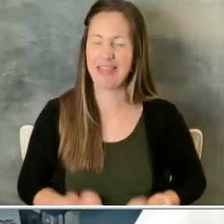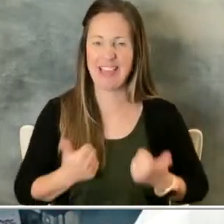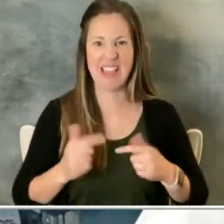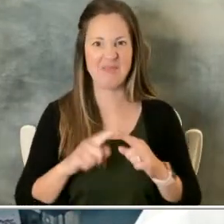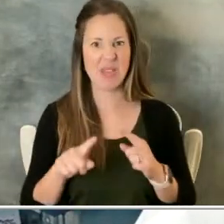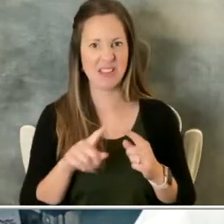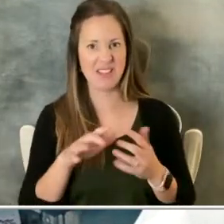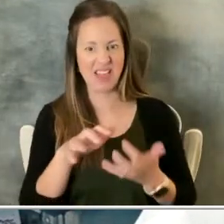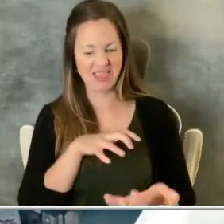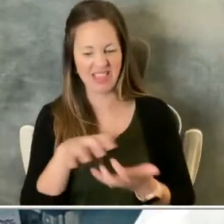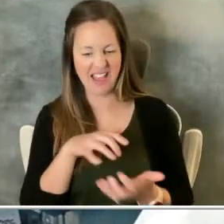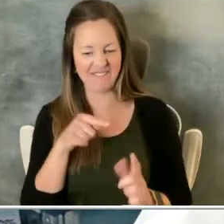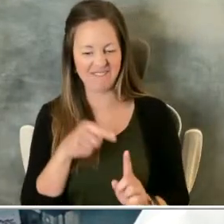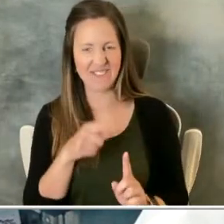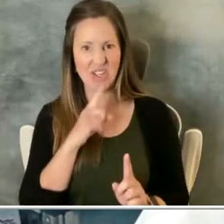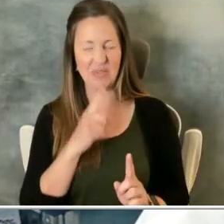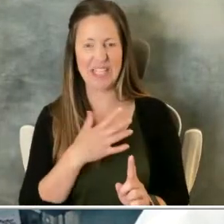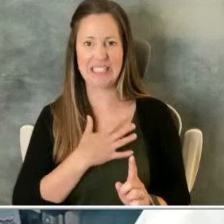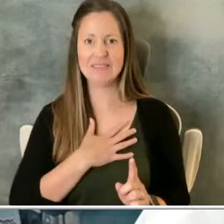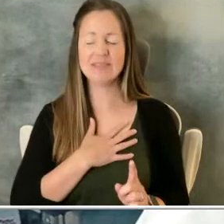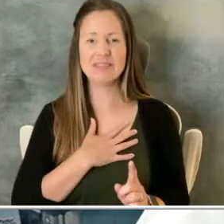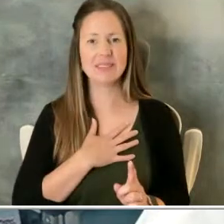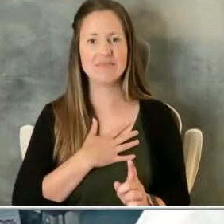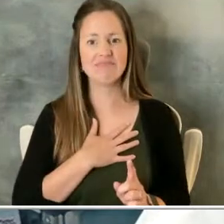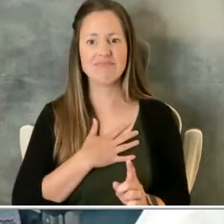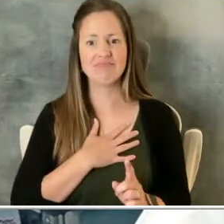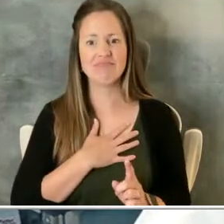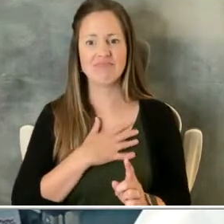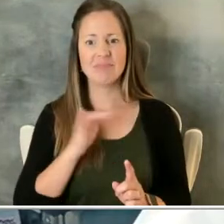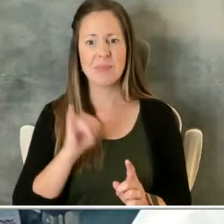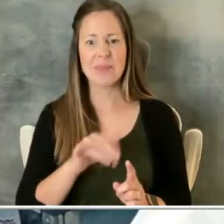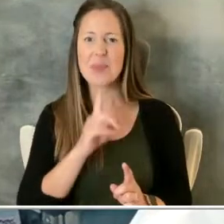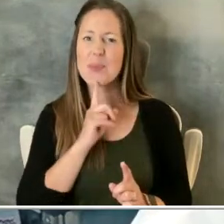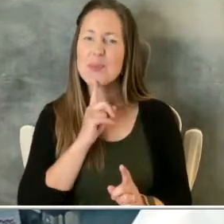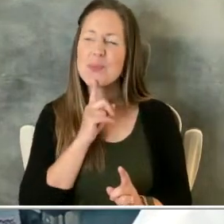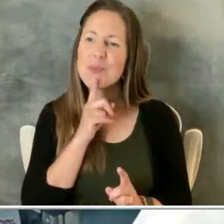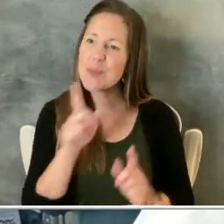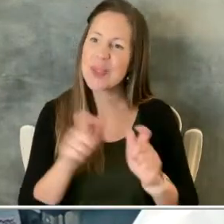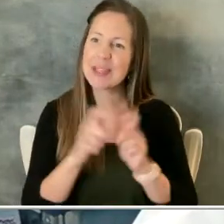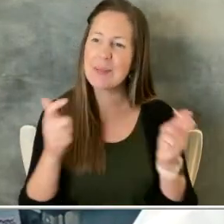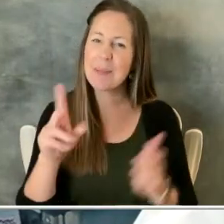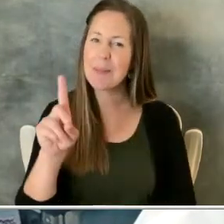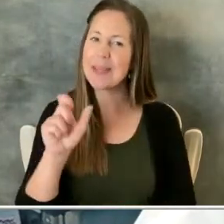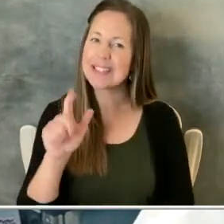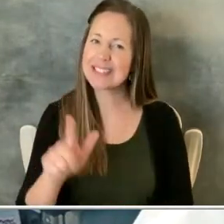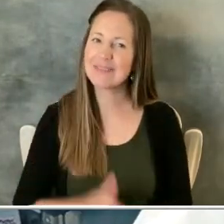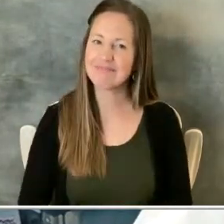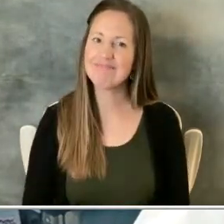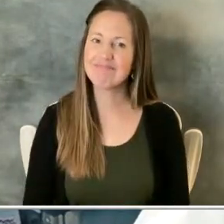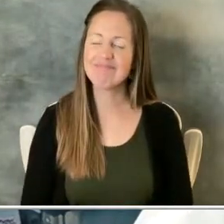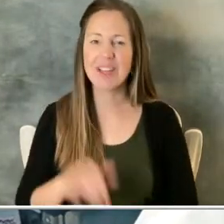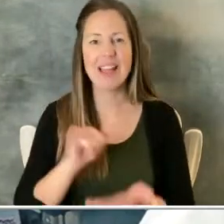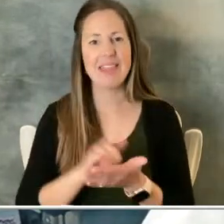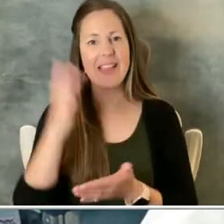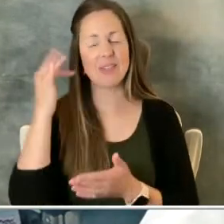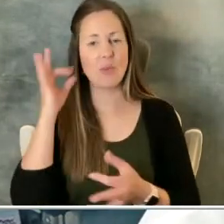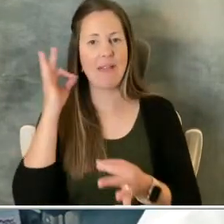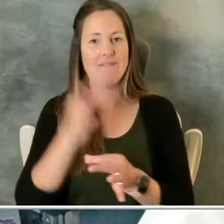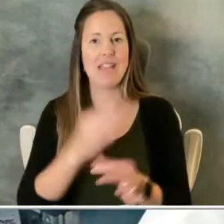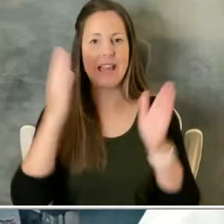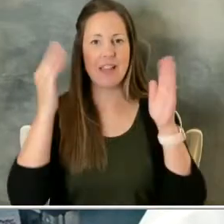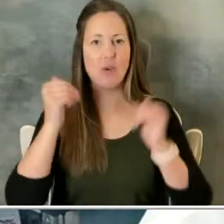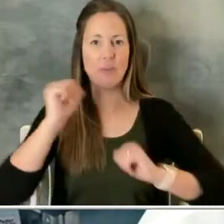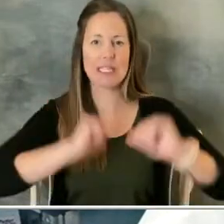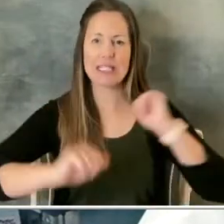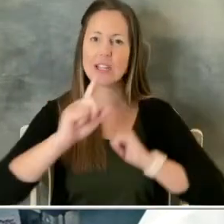are actually a sign of really, really big things. That's why faith, hope, and science are so important,